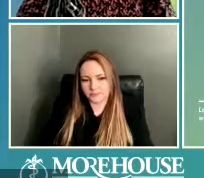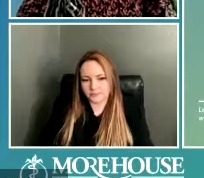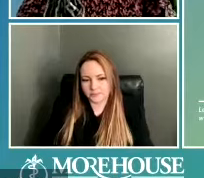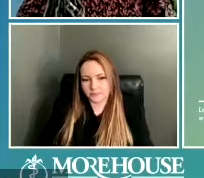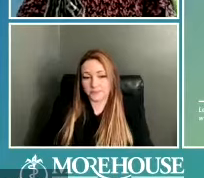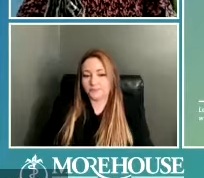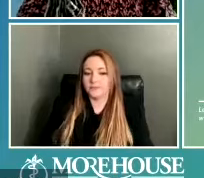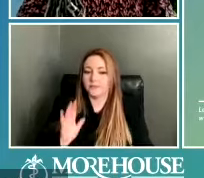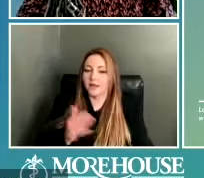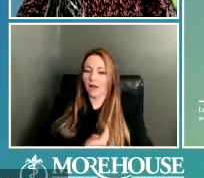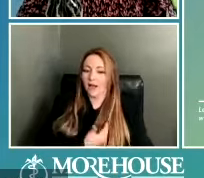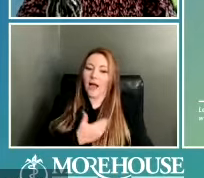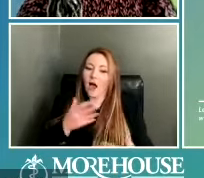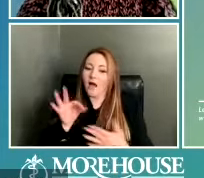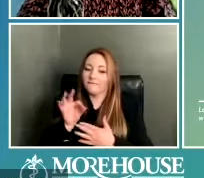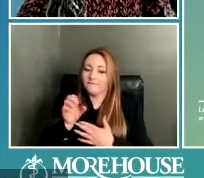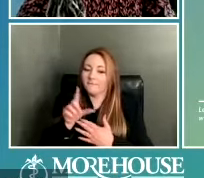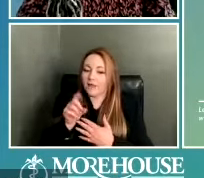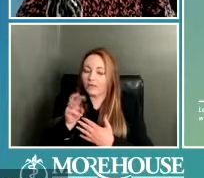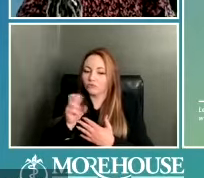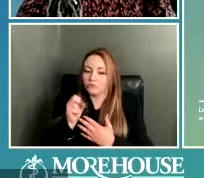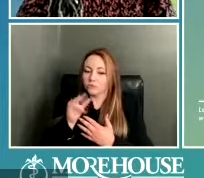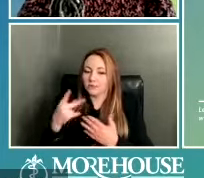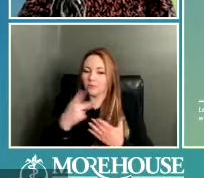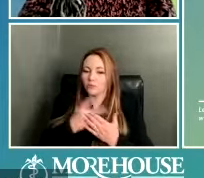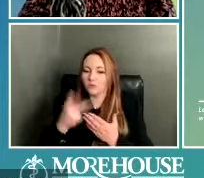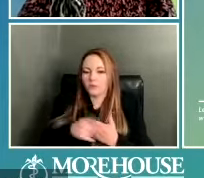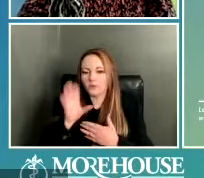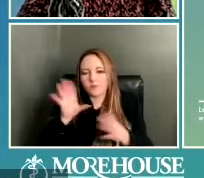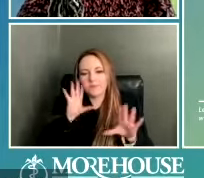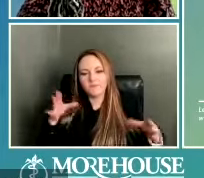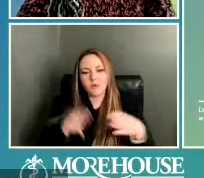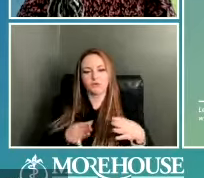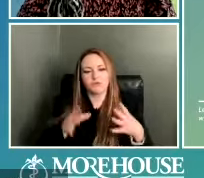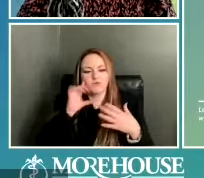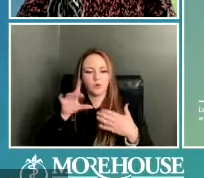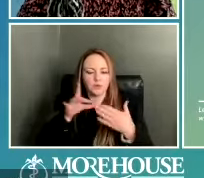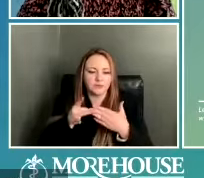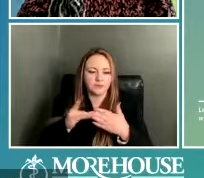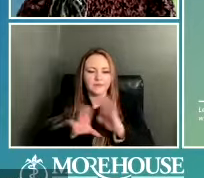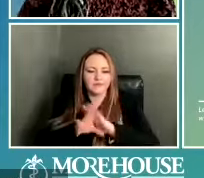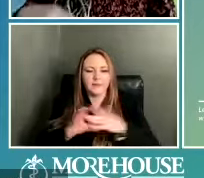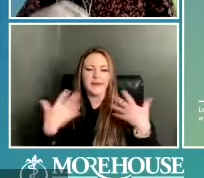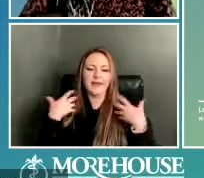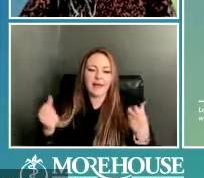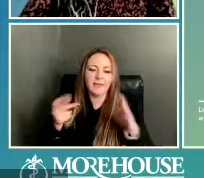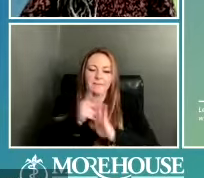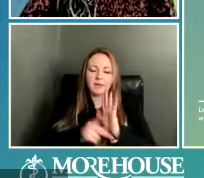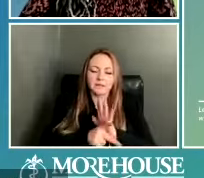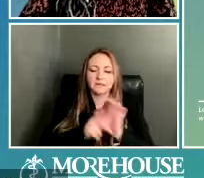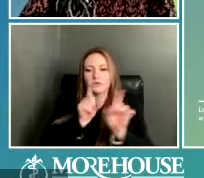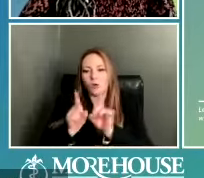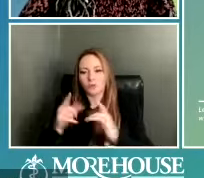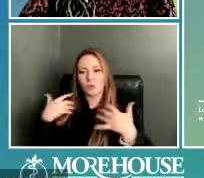fellowships and program focus on leadership development, health policy, and health